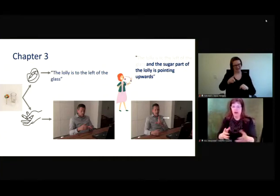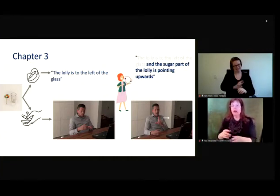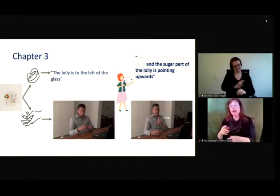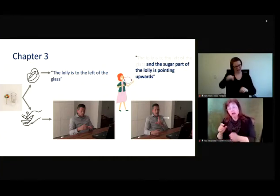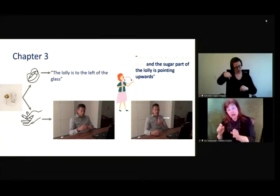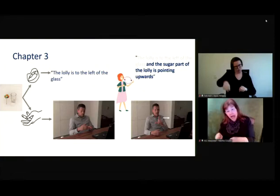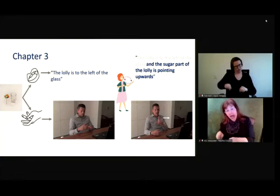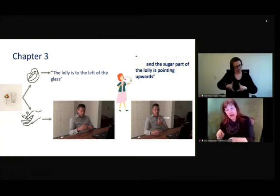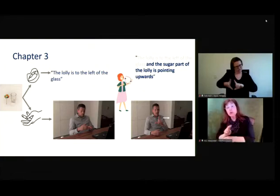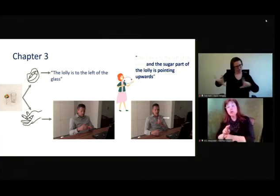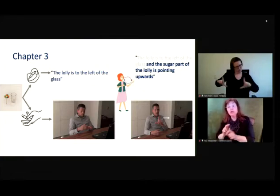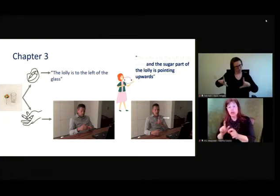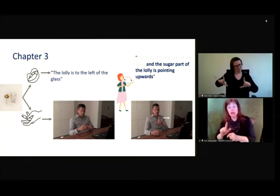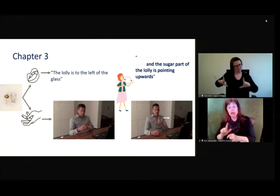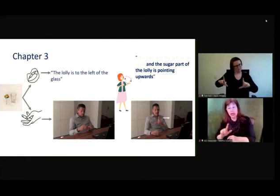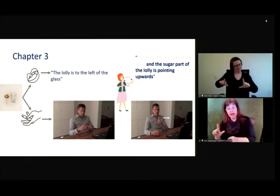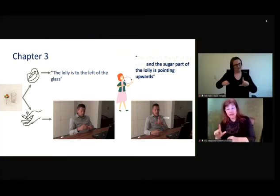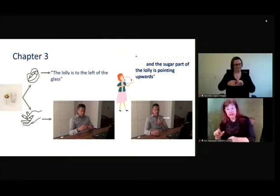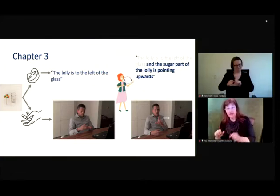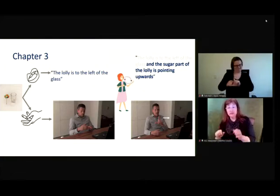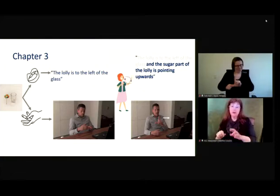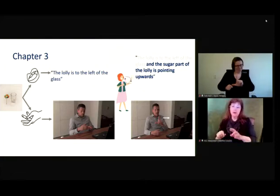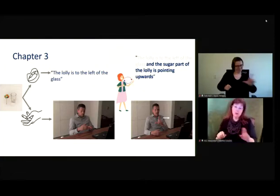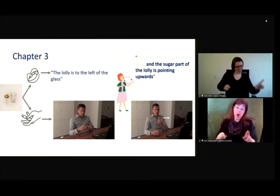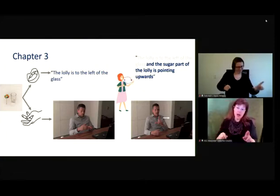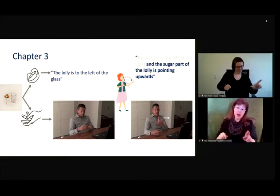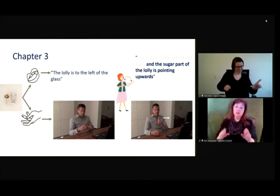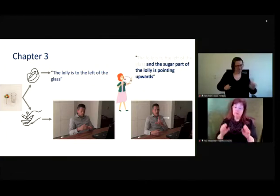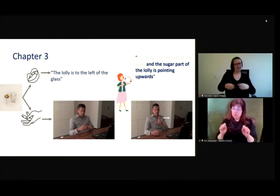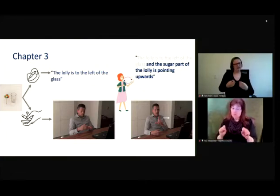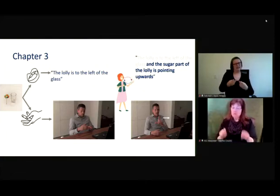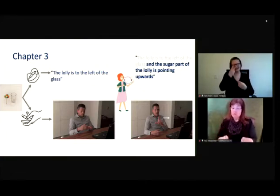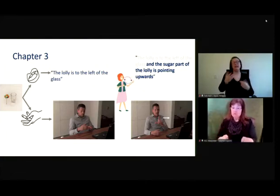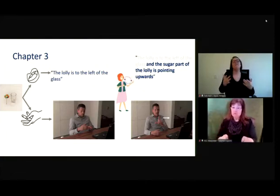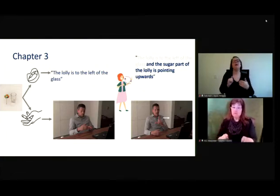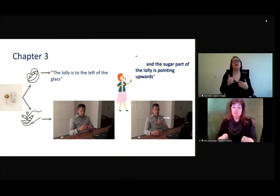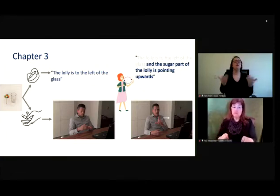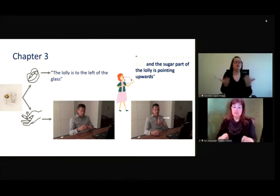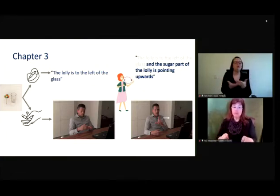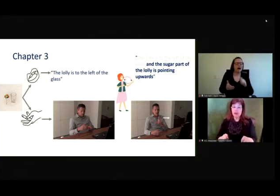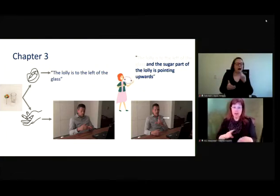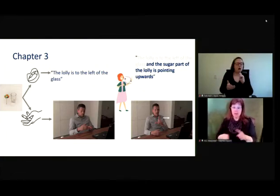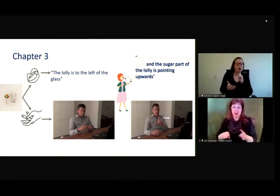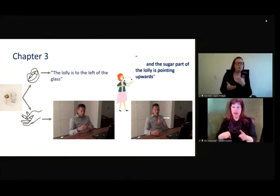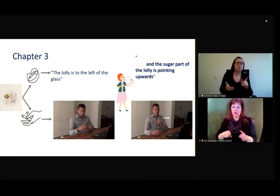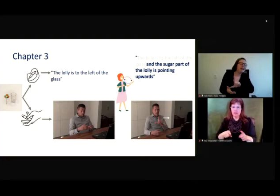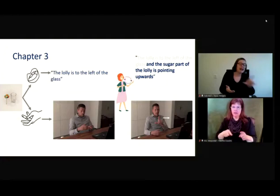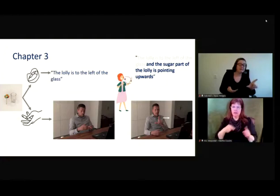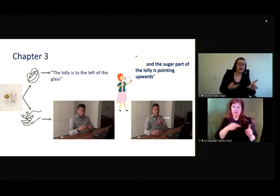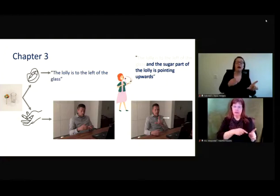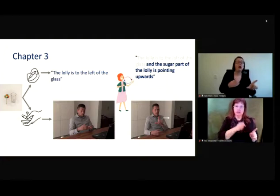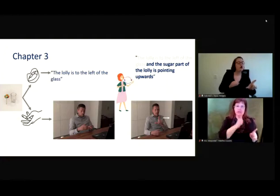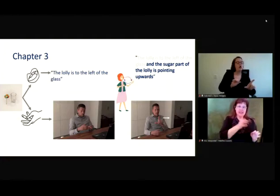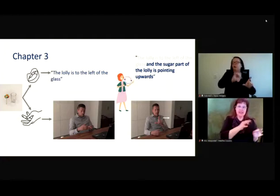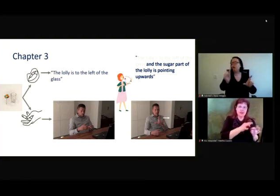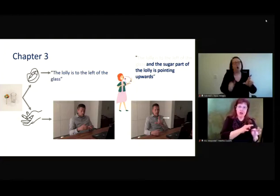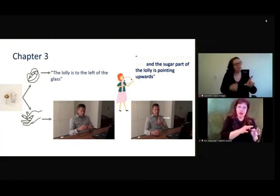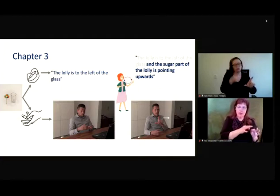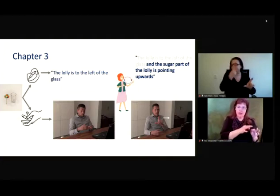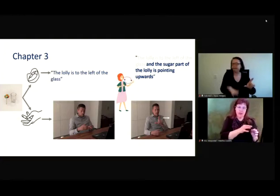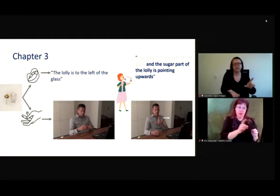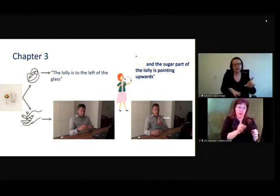to the left. Thus the location of the lollipop is indicated, but not its shape or orientation. Thus I argue that